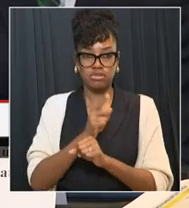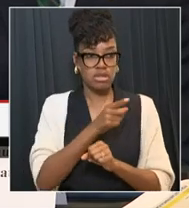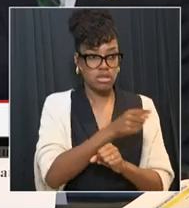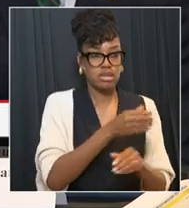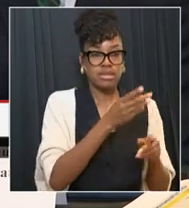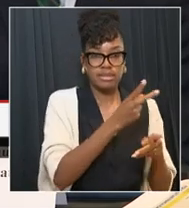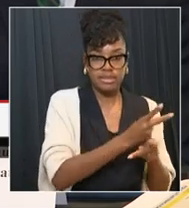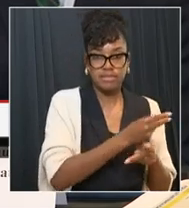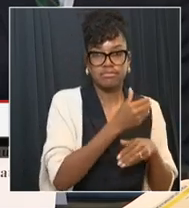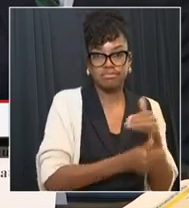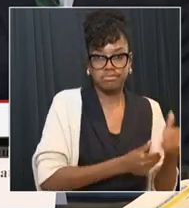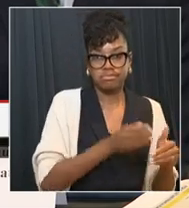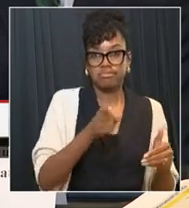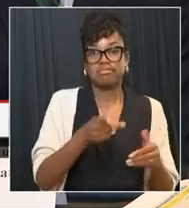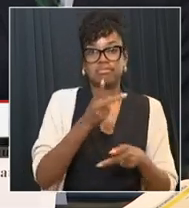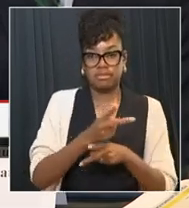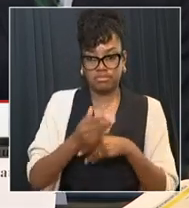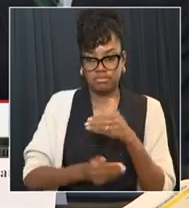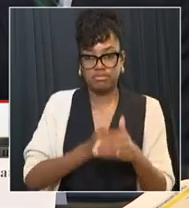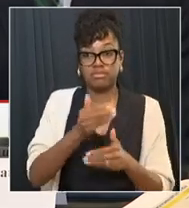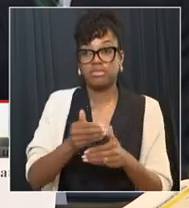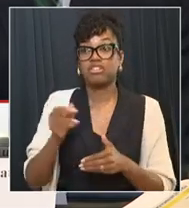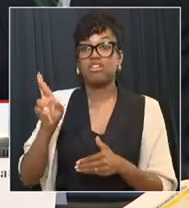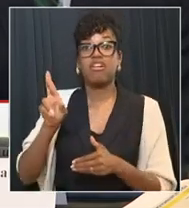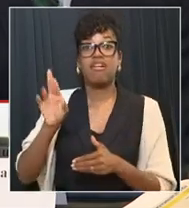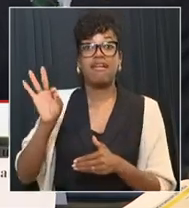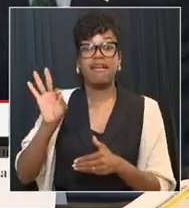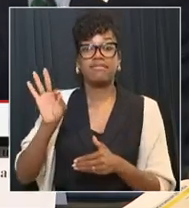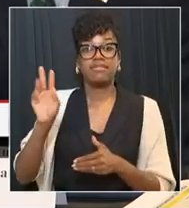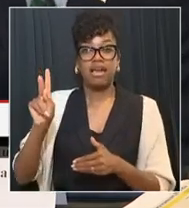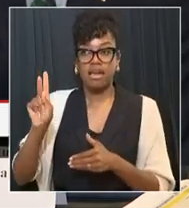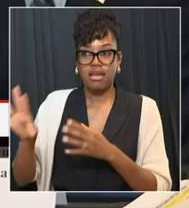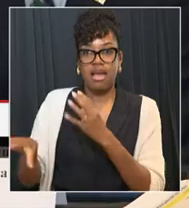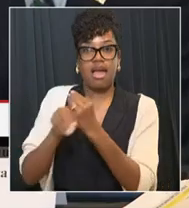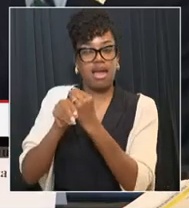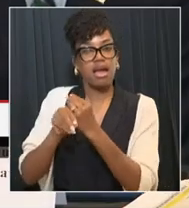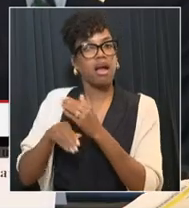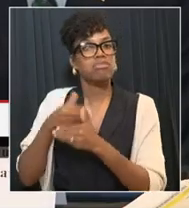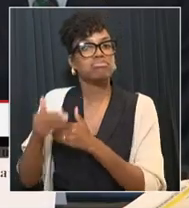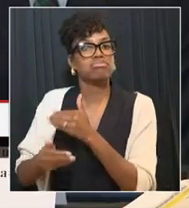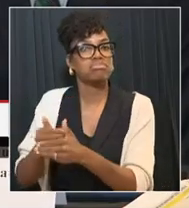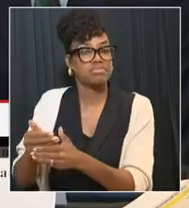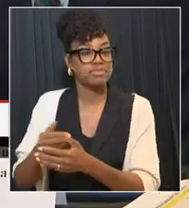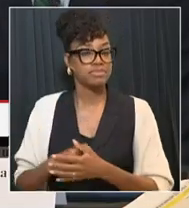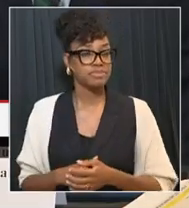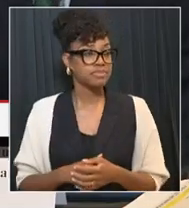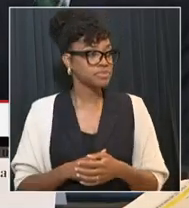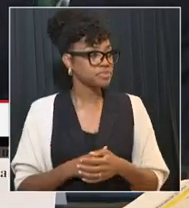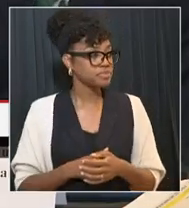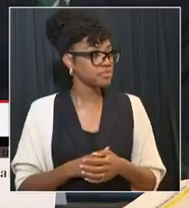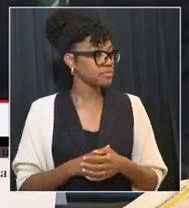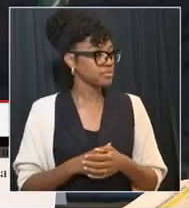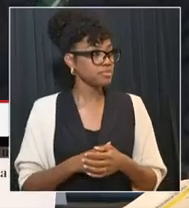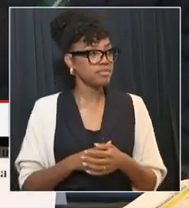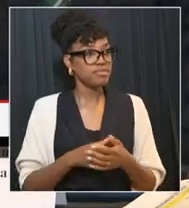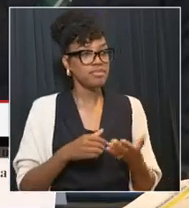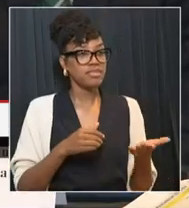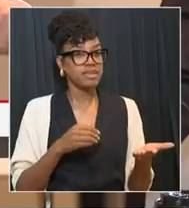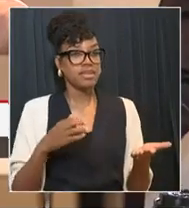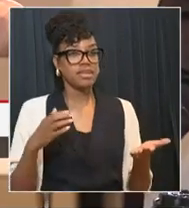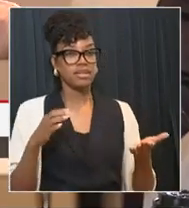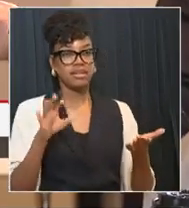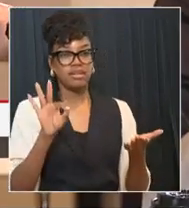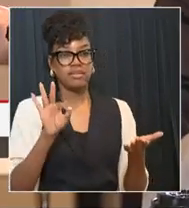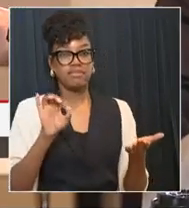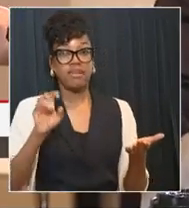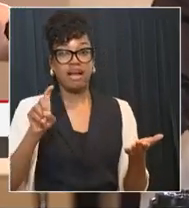also accommodate RFK. Yep. David Kaplan with Fox 5 here. Two questions. The first, just what is your